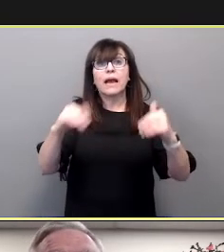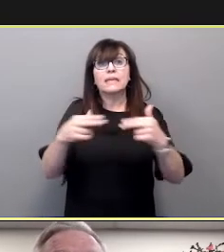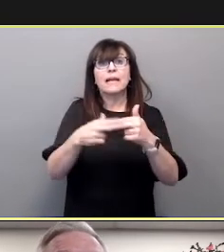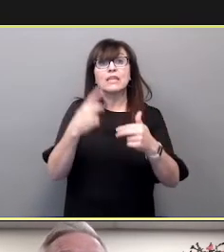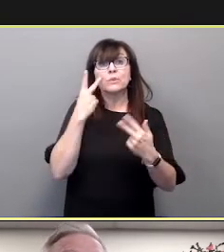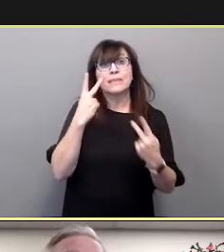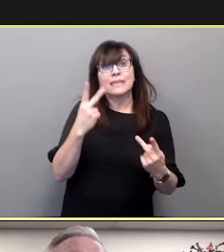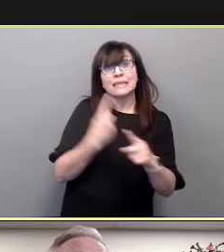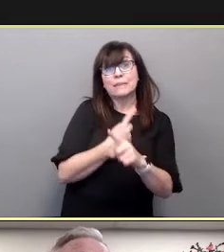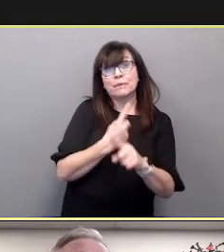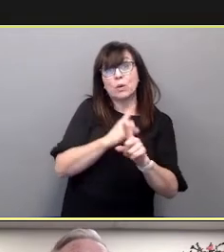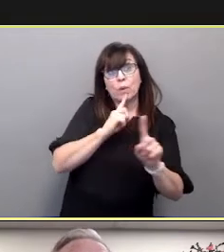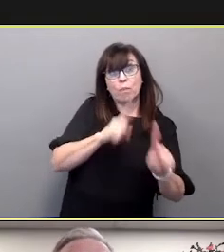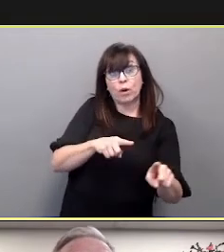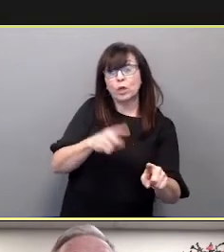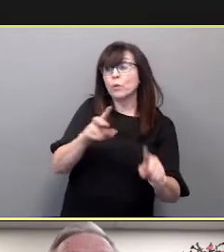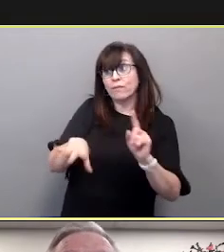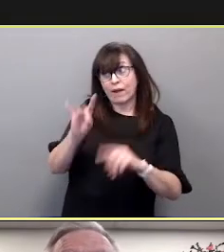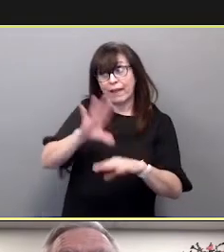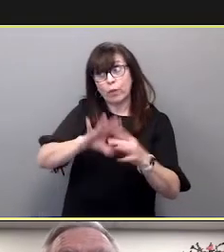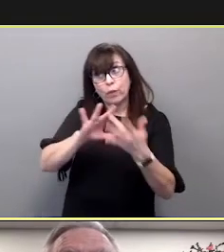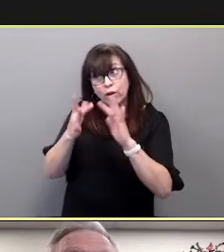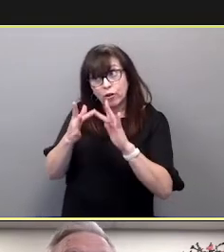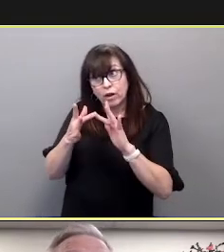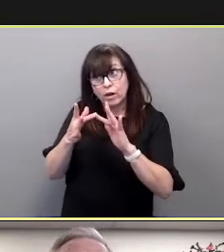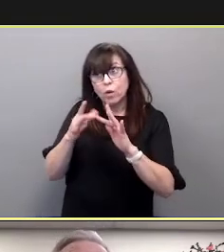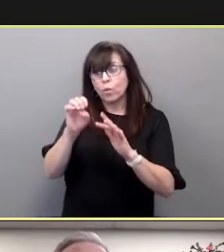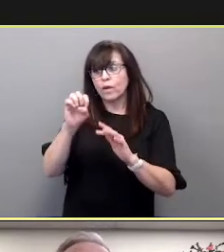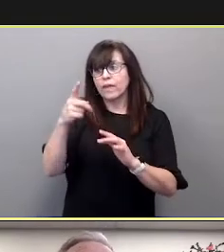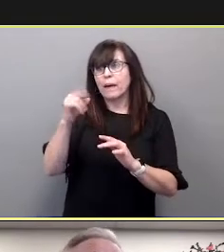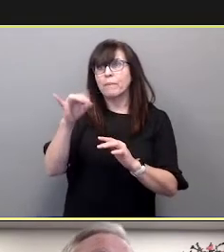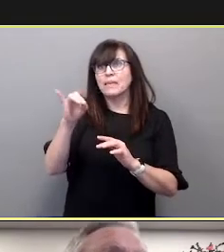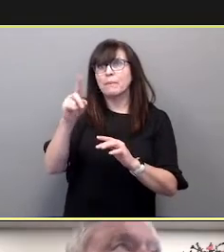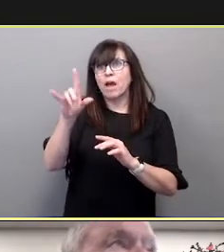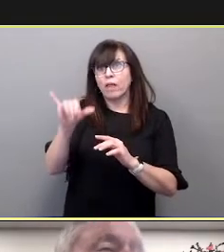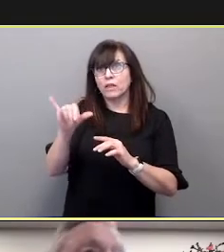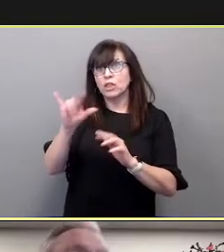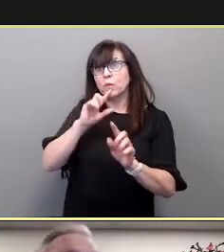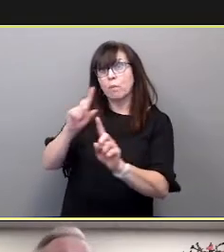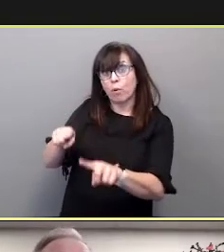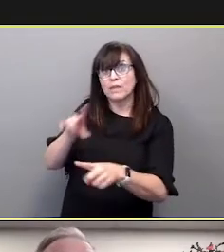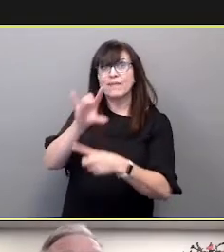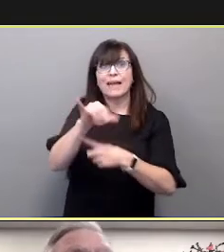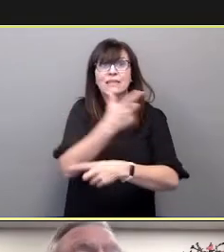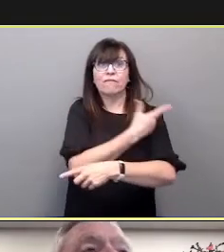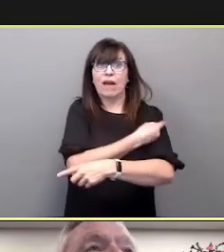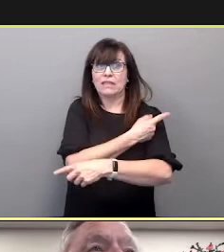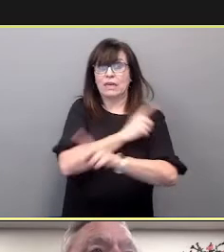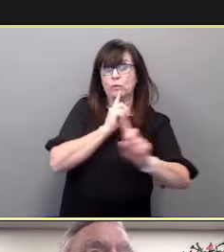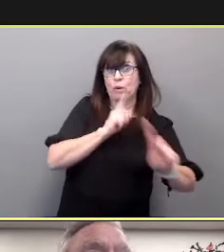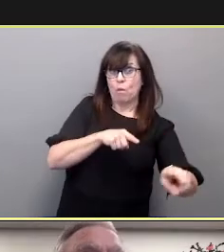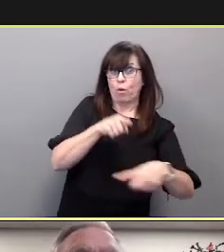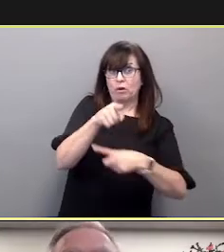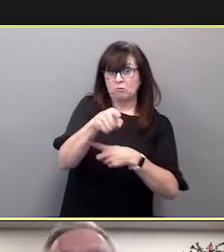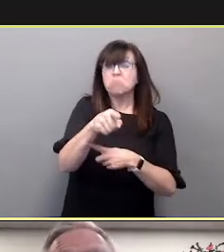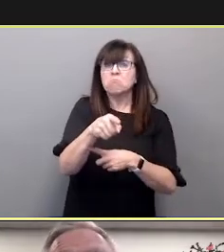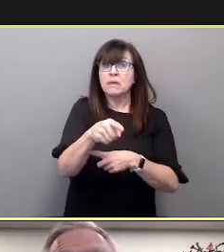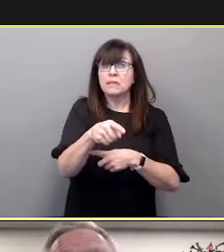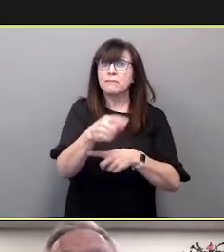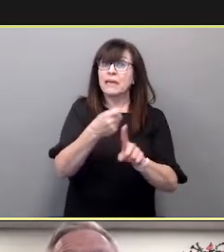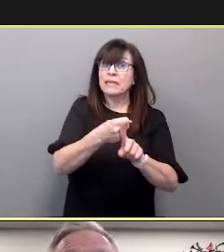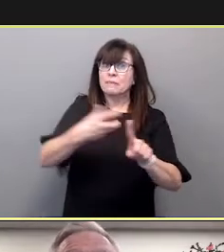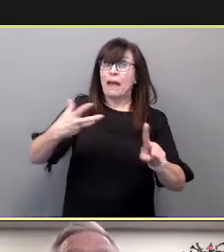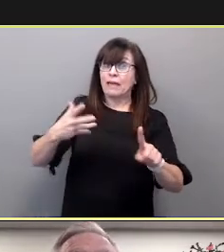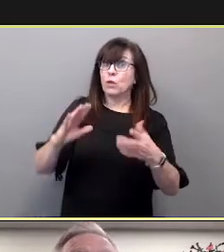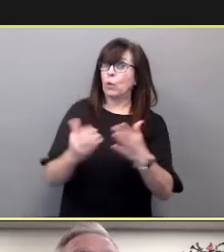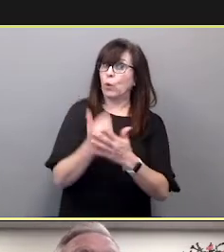usual report, which you can find online under epidemiology reports. This is the vaccination report. It has been expanded, so there's new